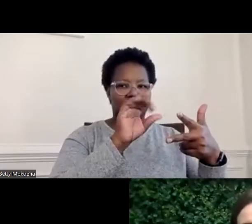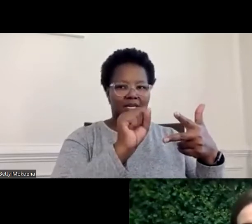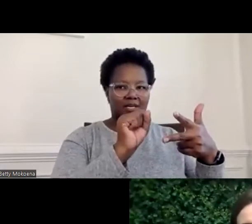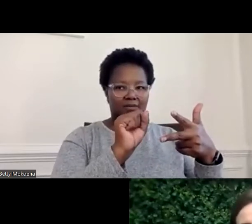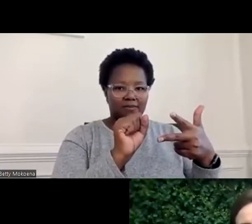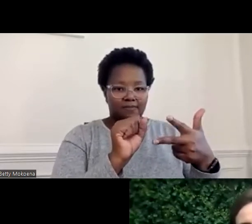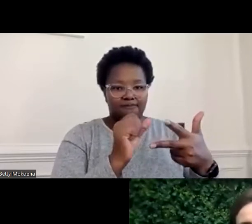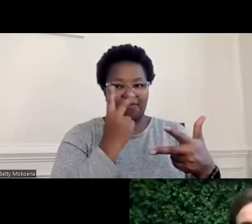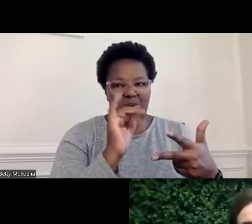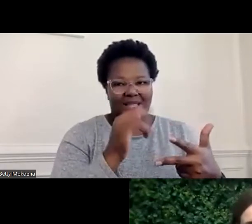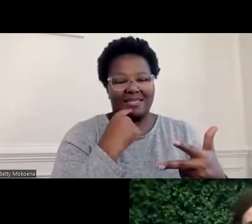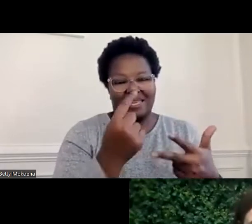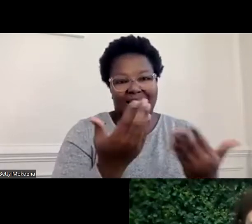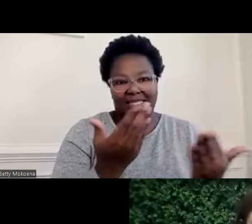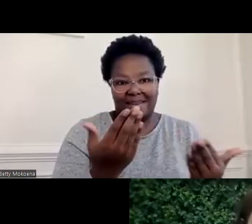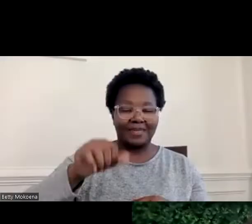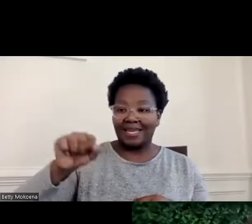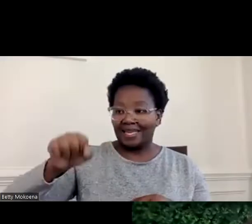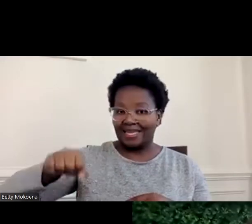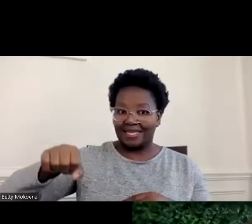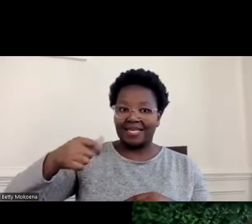at as a service that they could use.